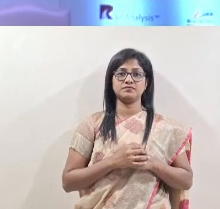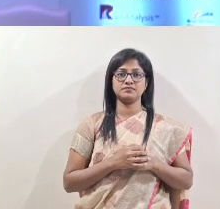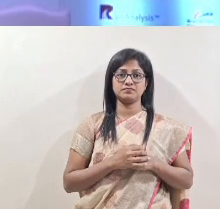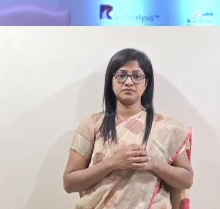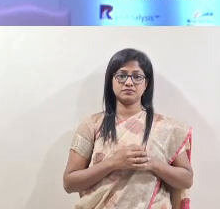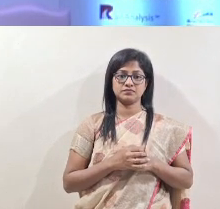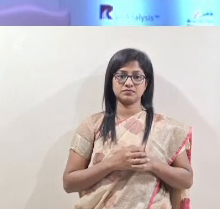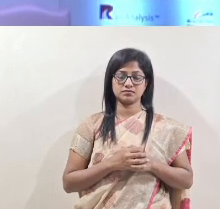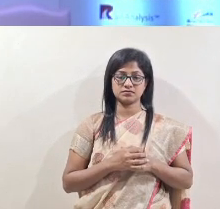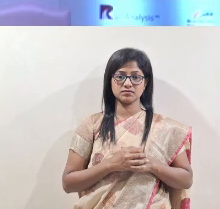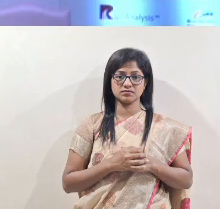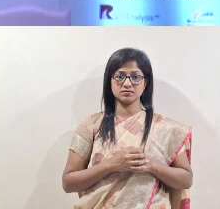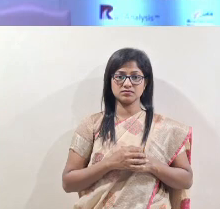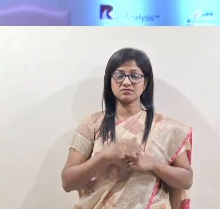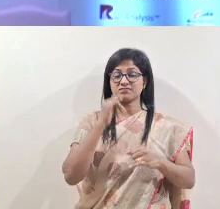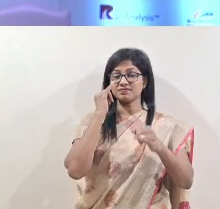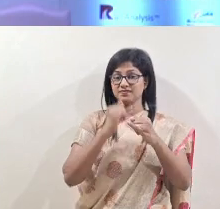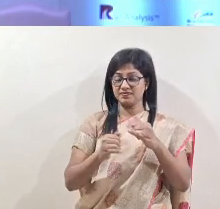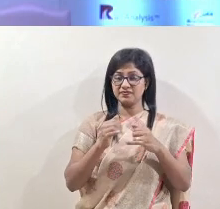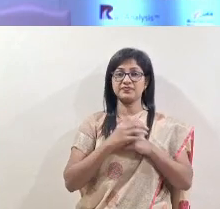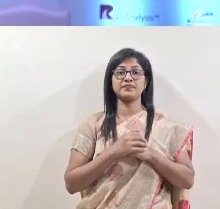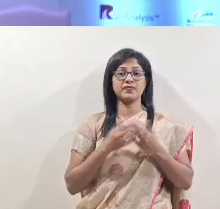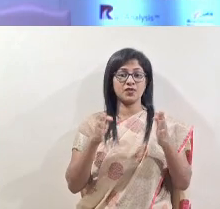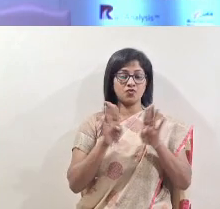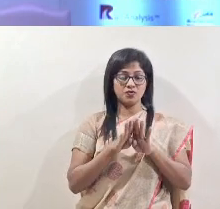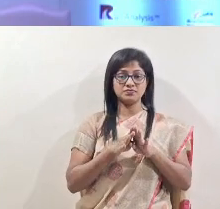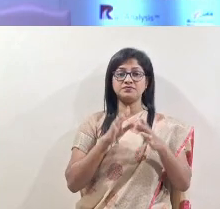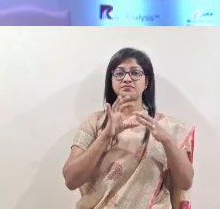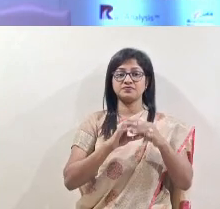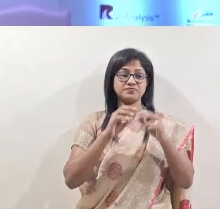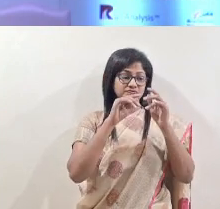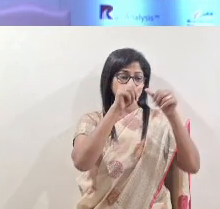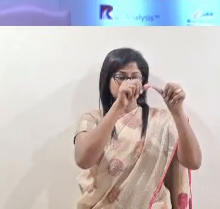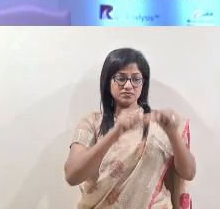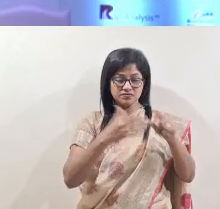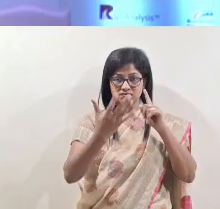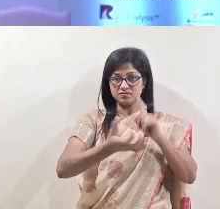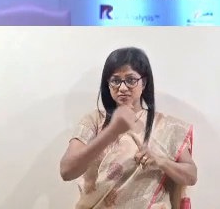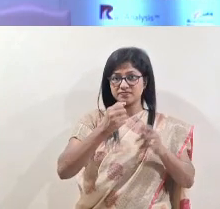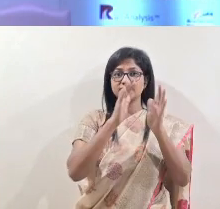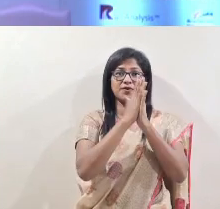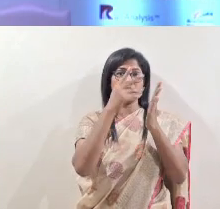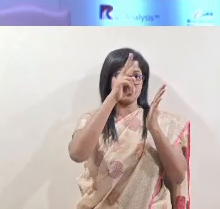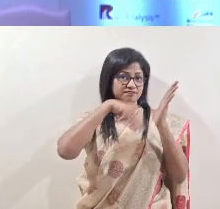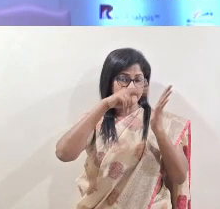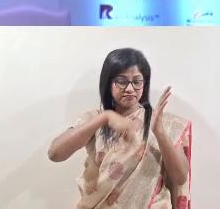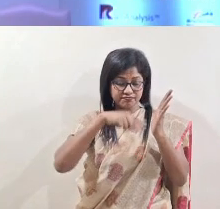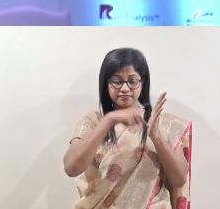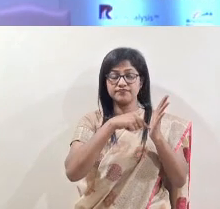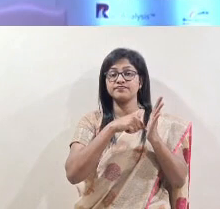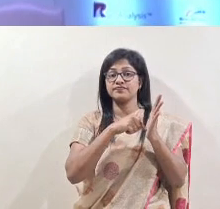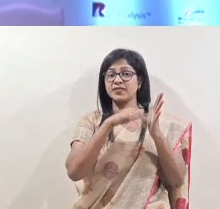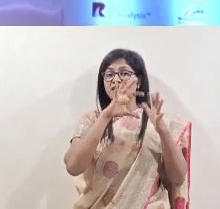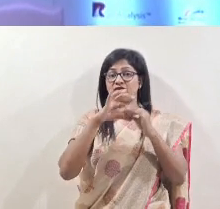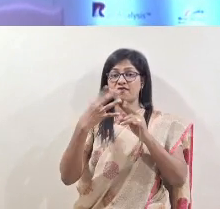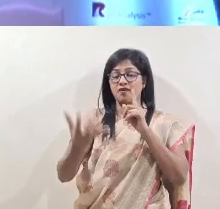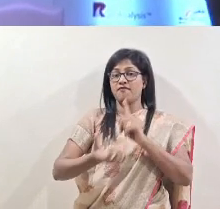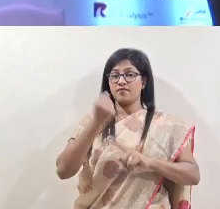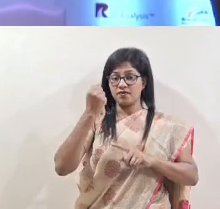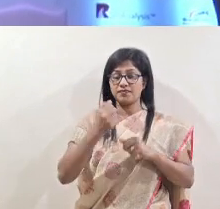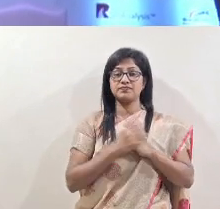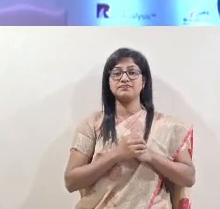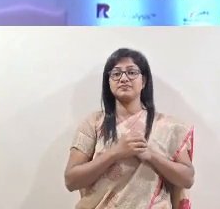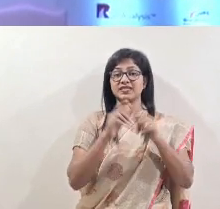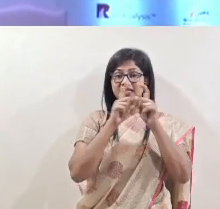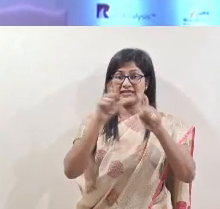Now coming to the conclusions, so based on the results and the literature, what we found that clearing time method